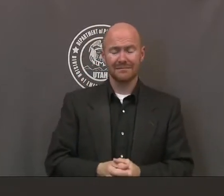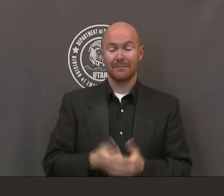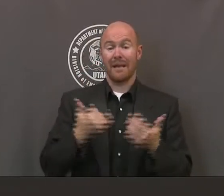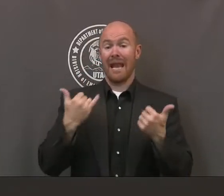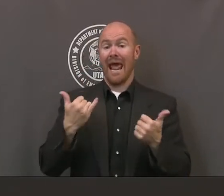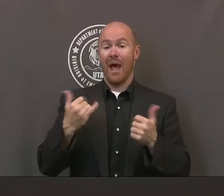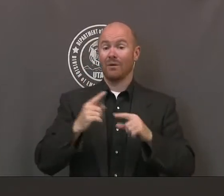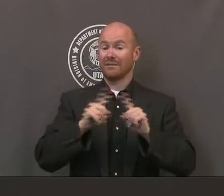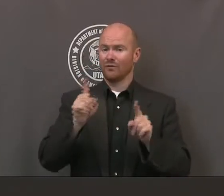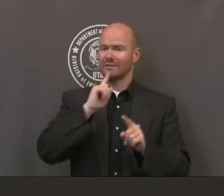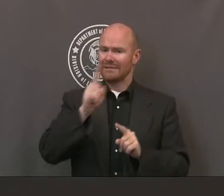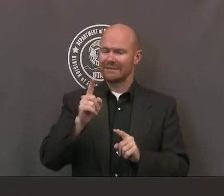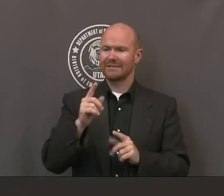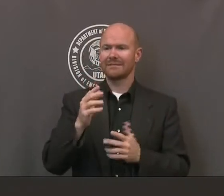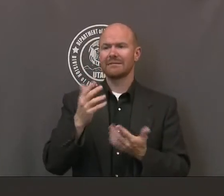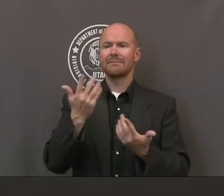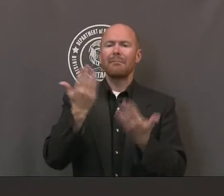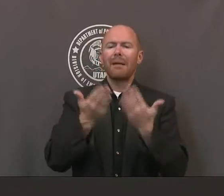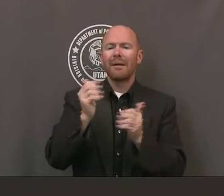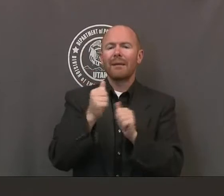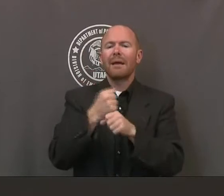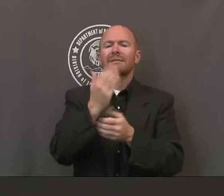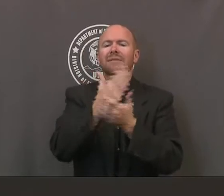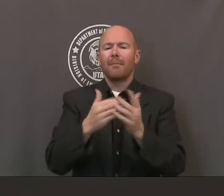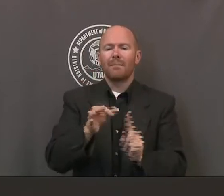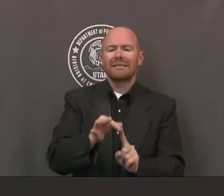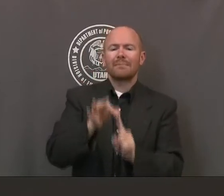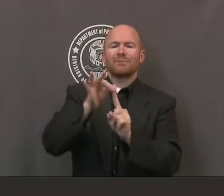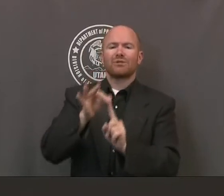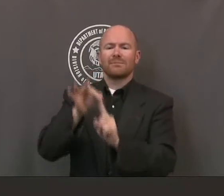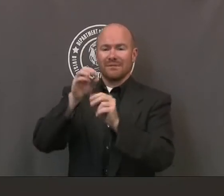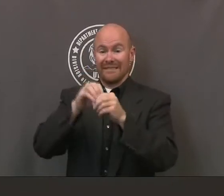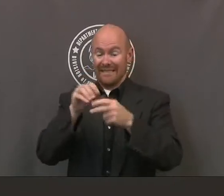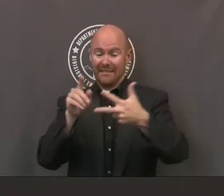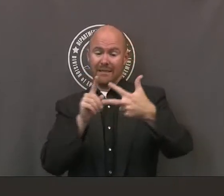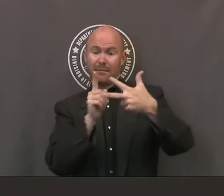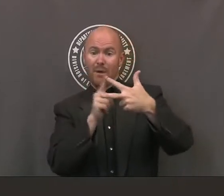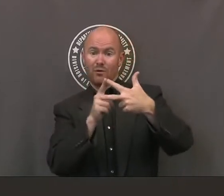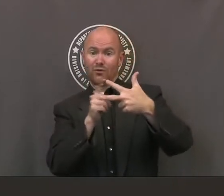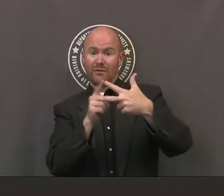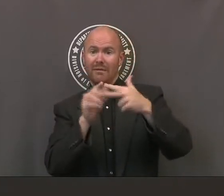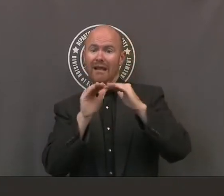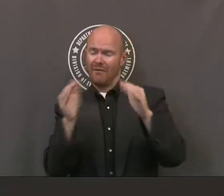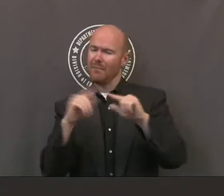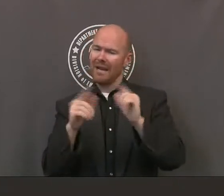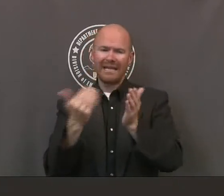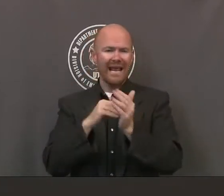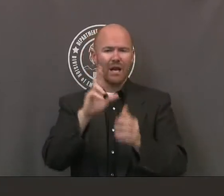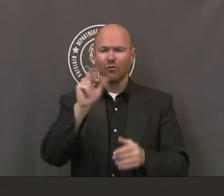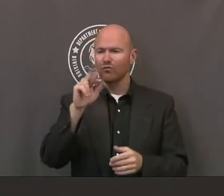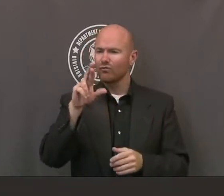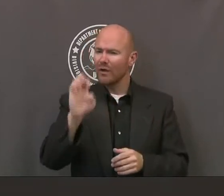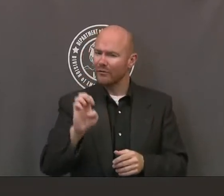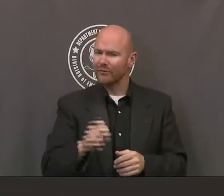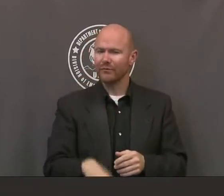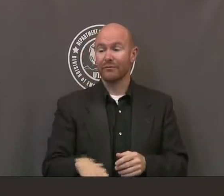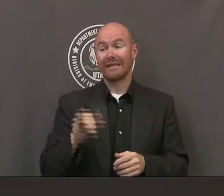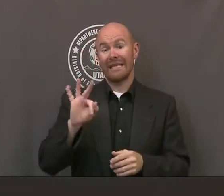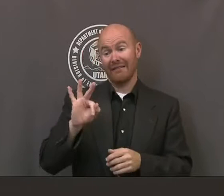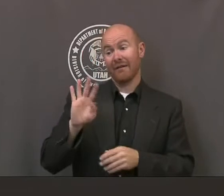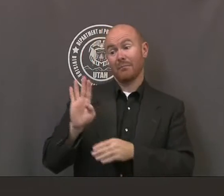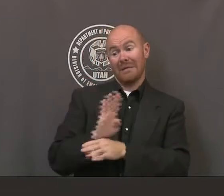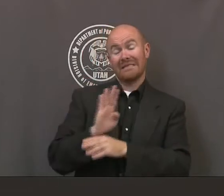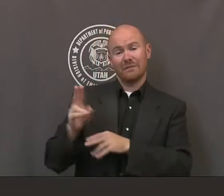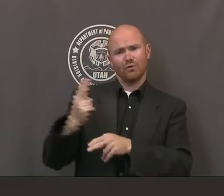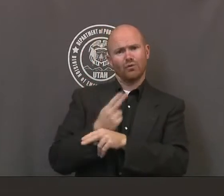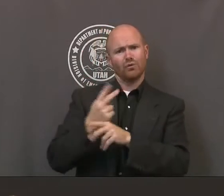that exemptions may be more common in a moderate level, though they're still discouraged. Again, businesses that practice key principles